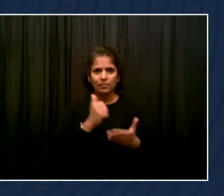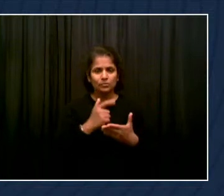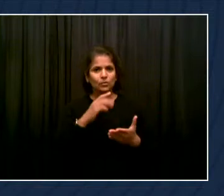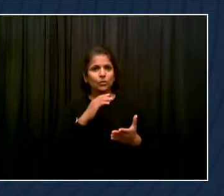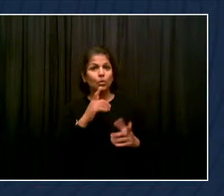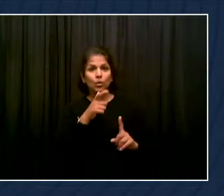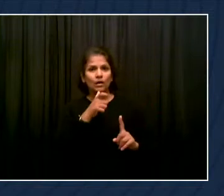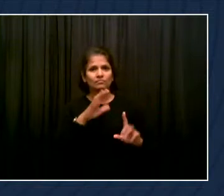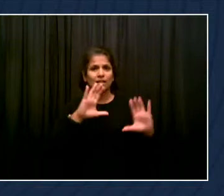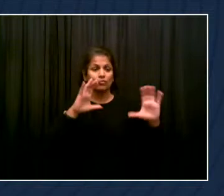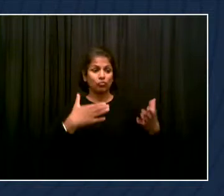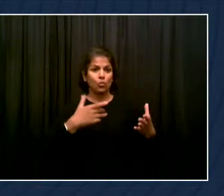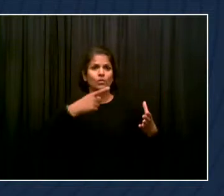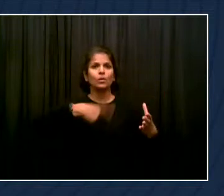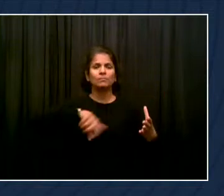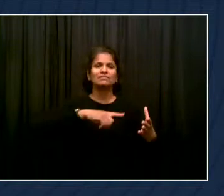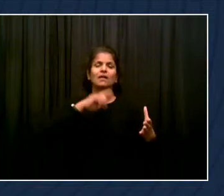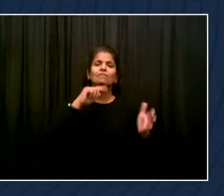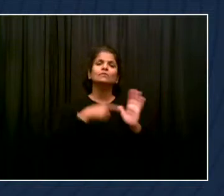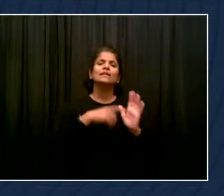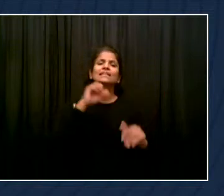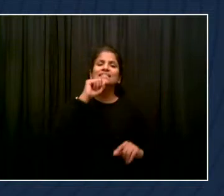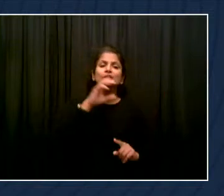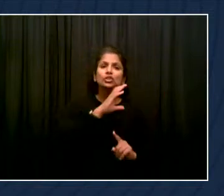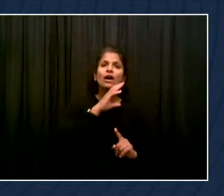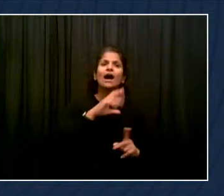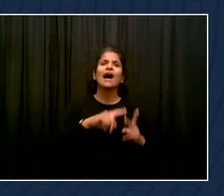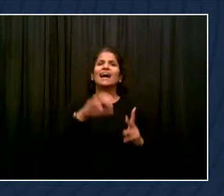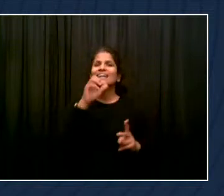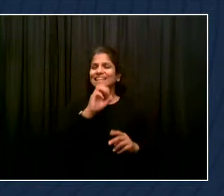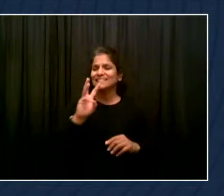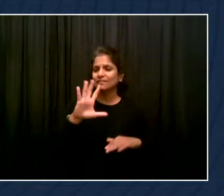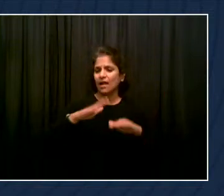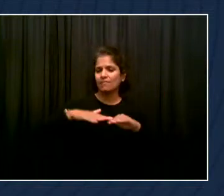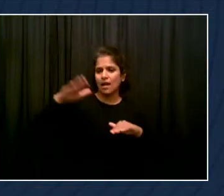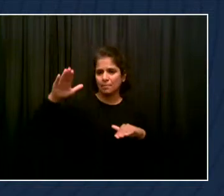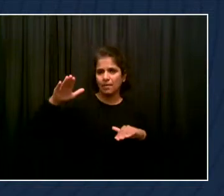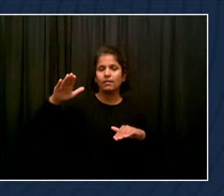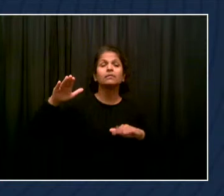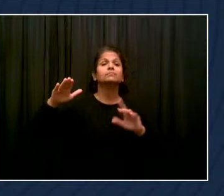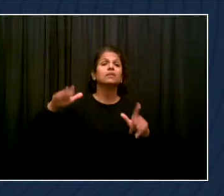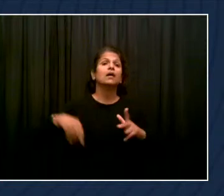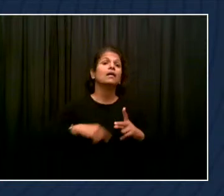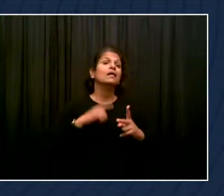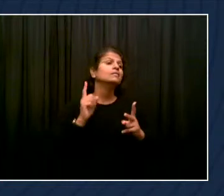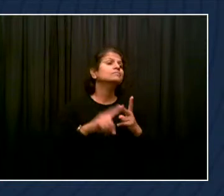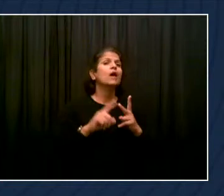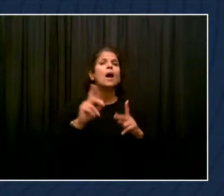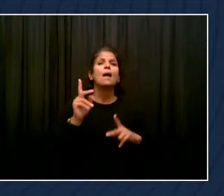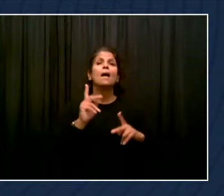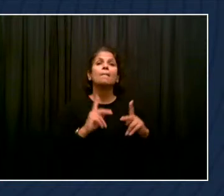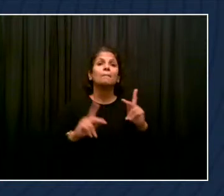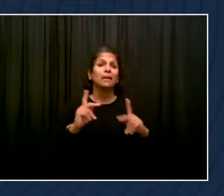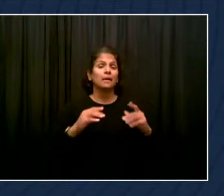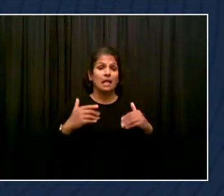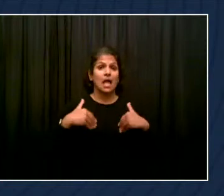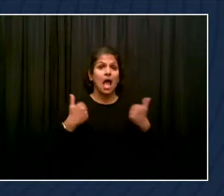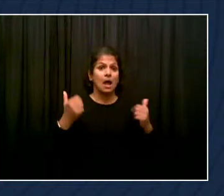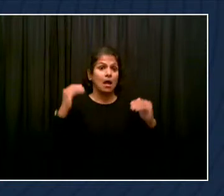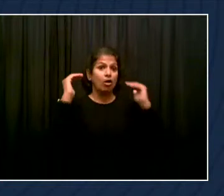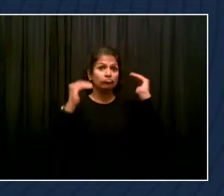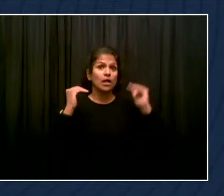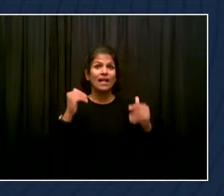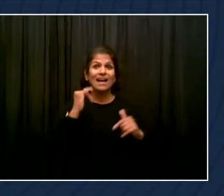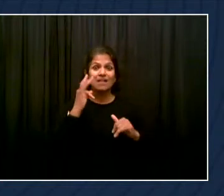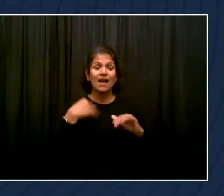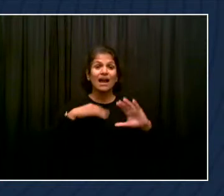our seniors, those who are 65 years and older, as well as younger adults with underlying